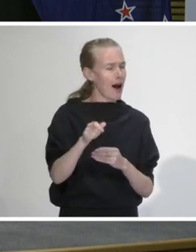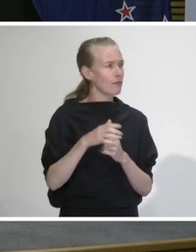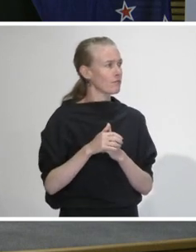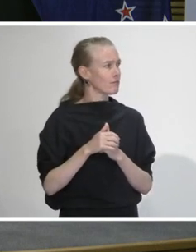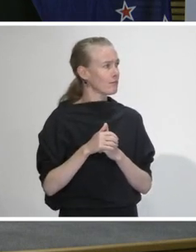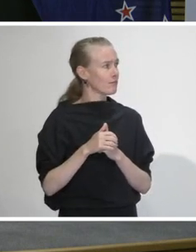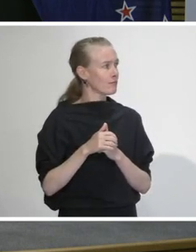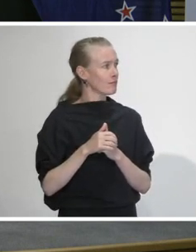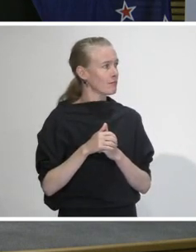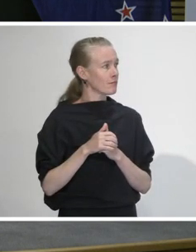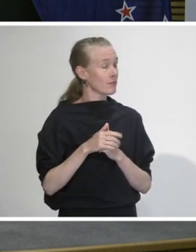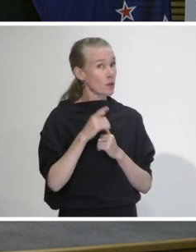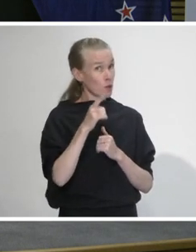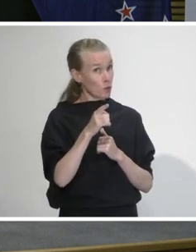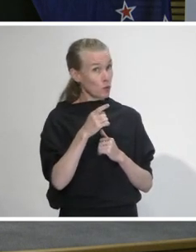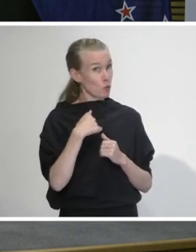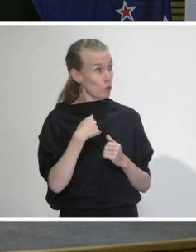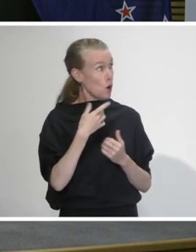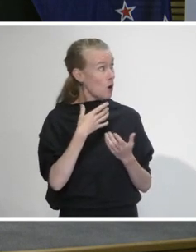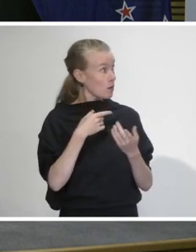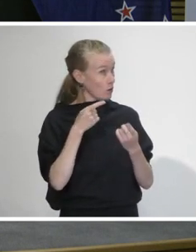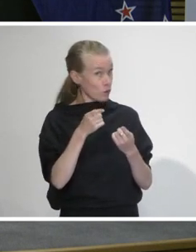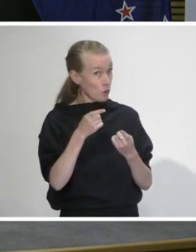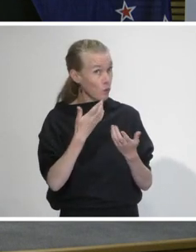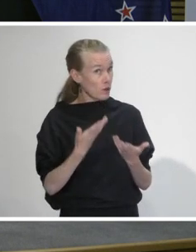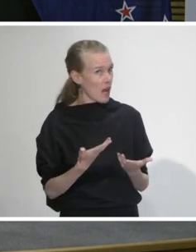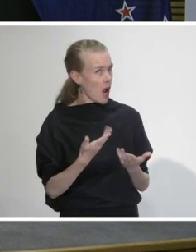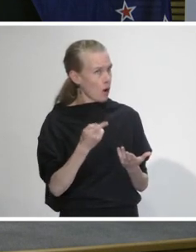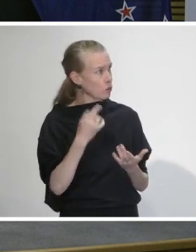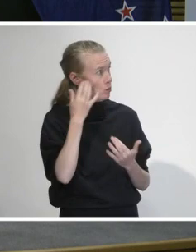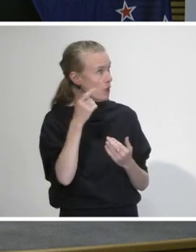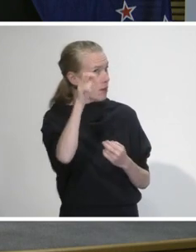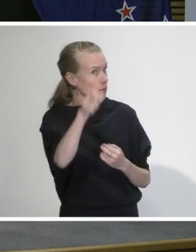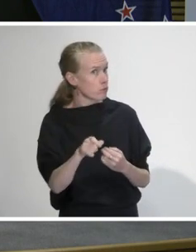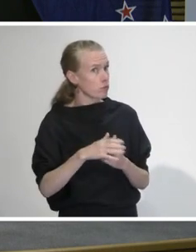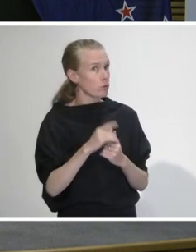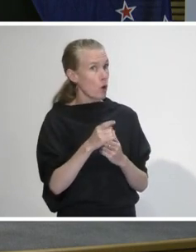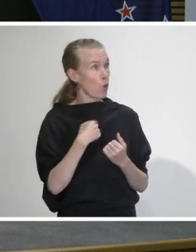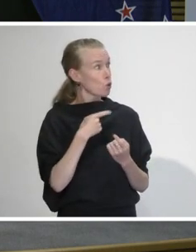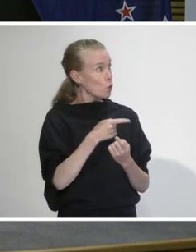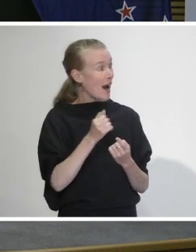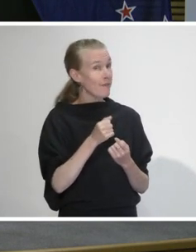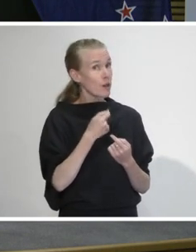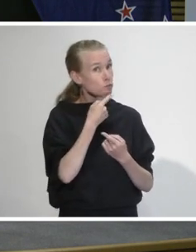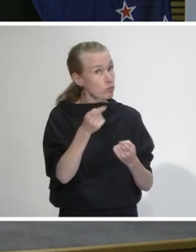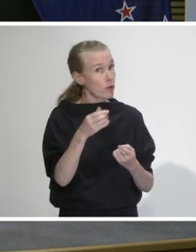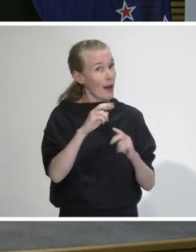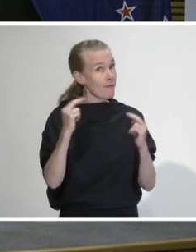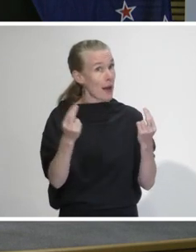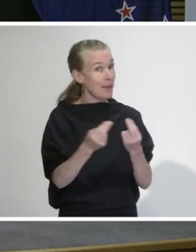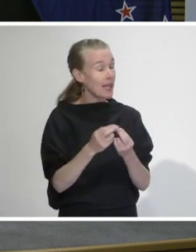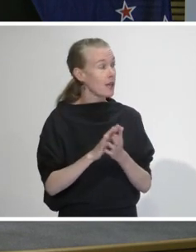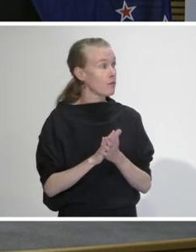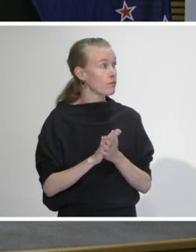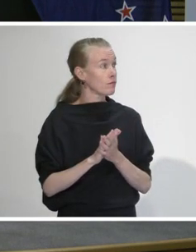whānau? I'm so sorry that people are losing loved ones, particularly those of high esteem in our communities